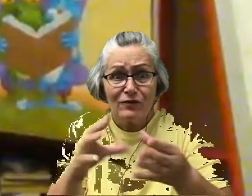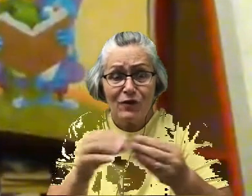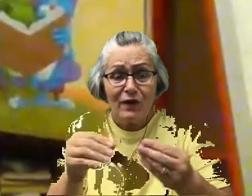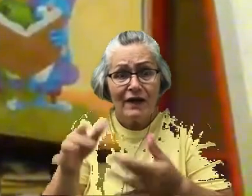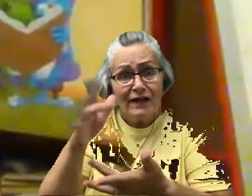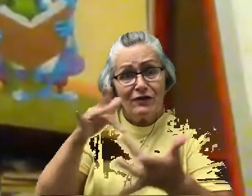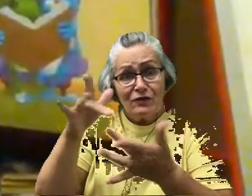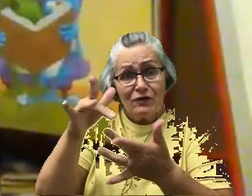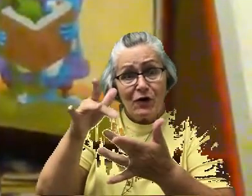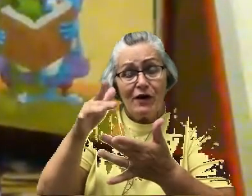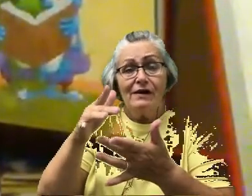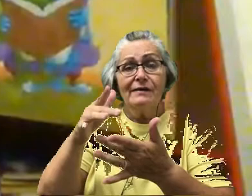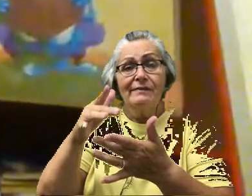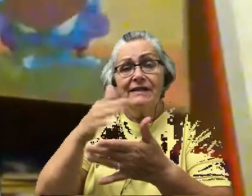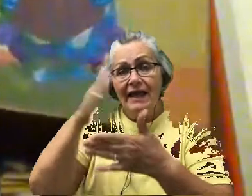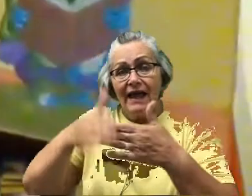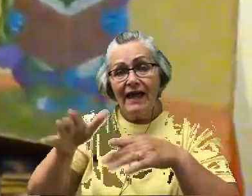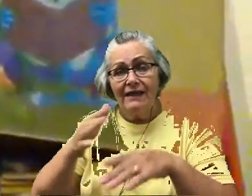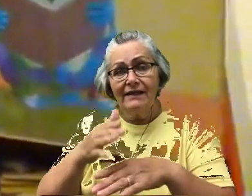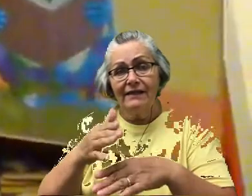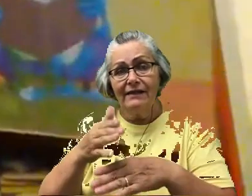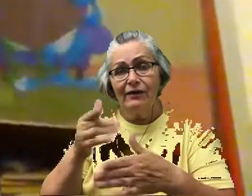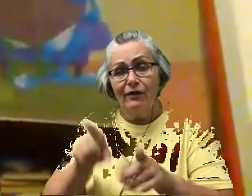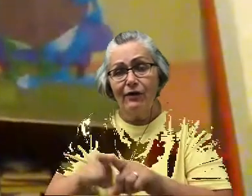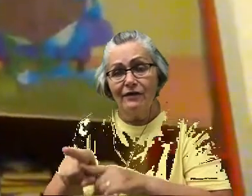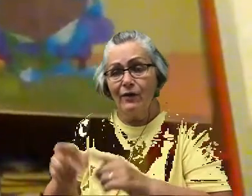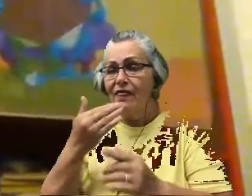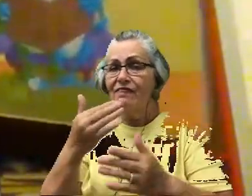ended too. Thanks for your kindness. Toodaloo."